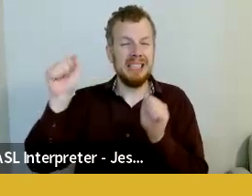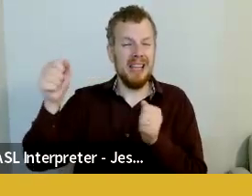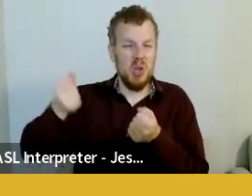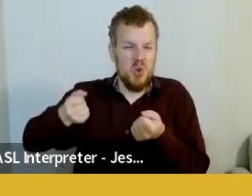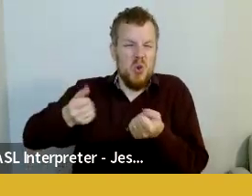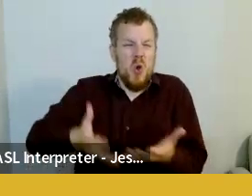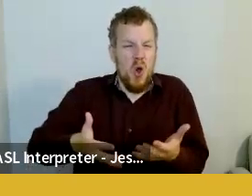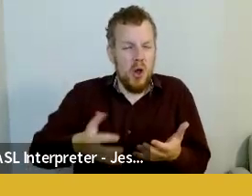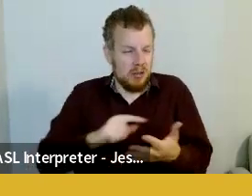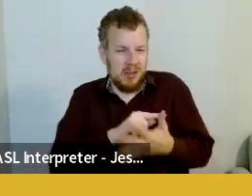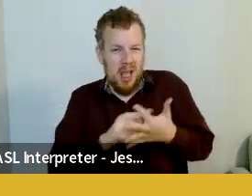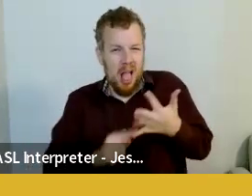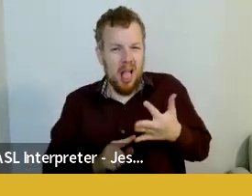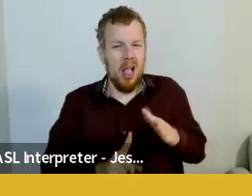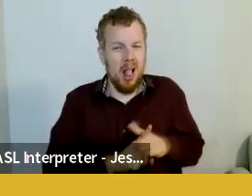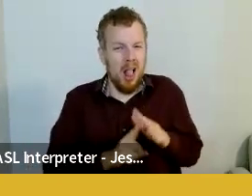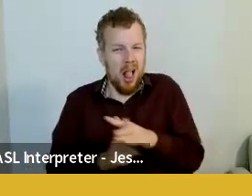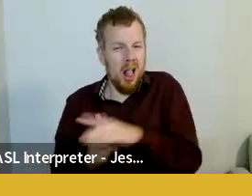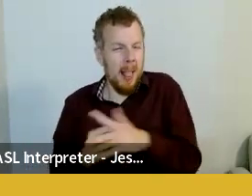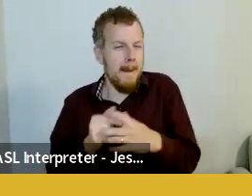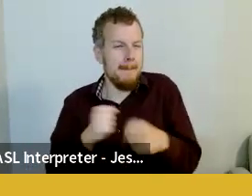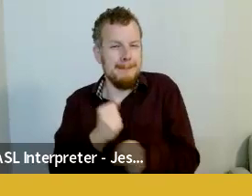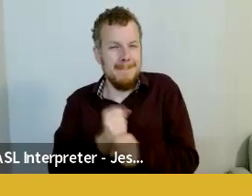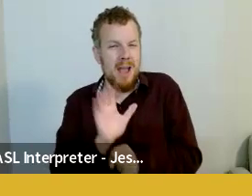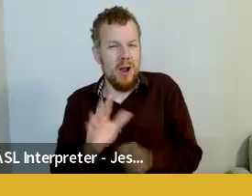health conditions, which we'll discuss a little bit later.